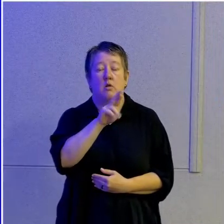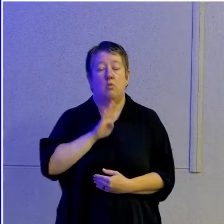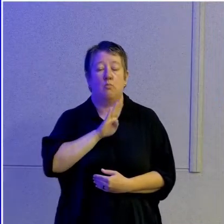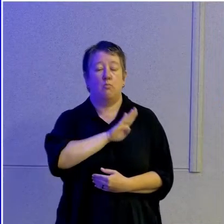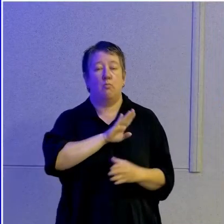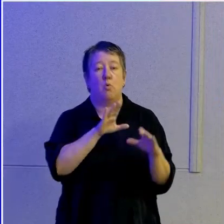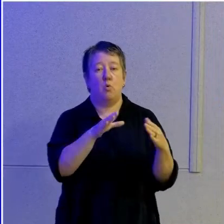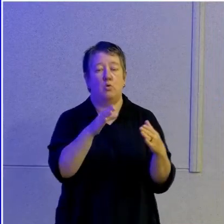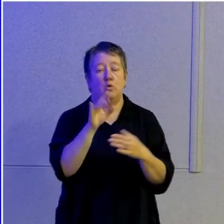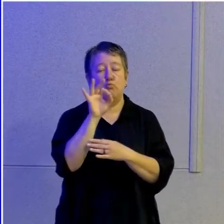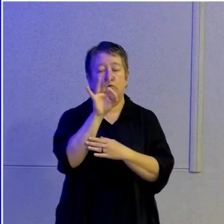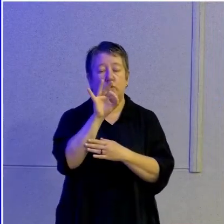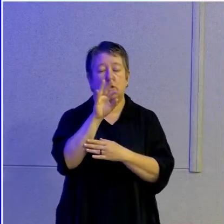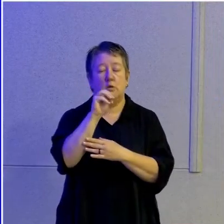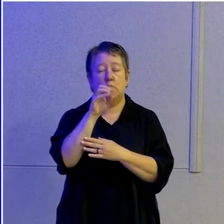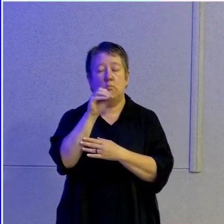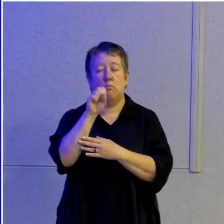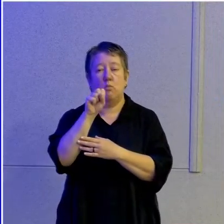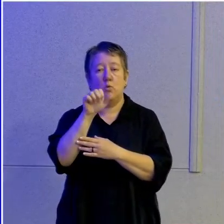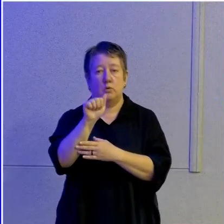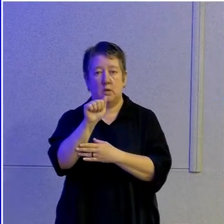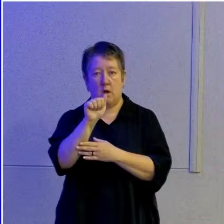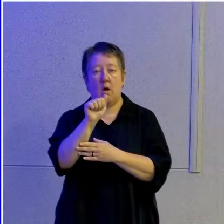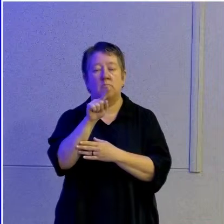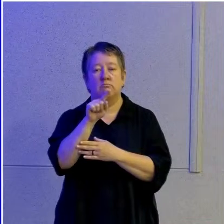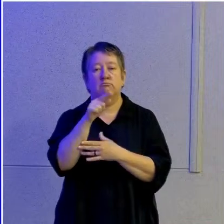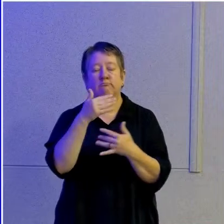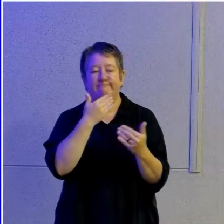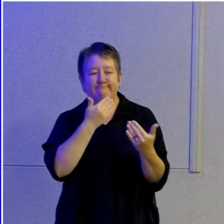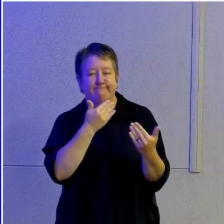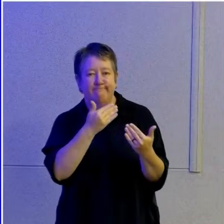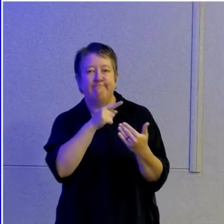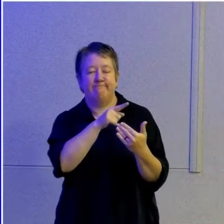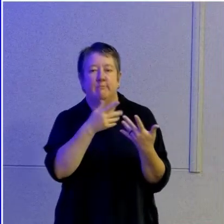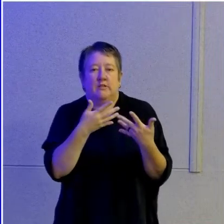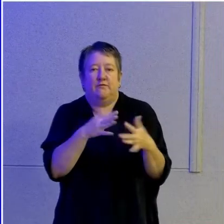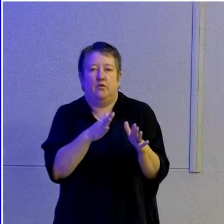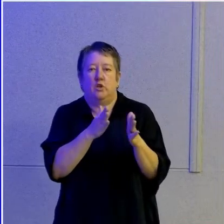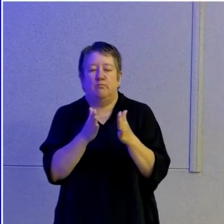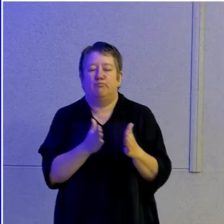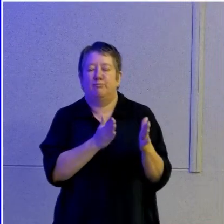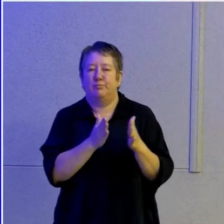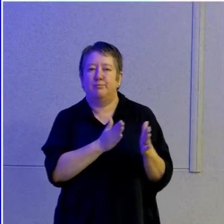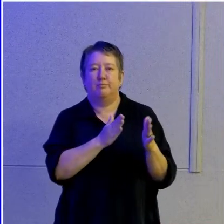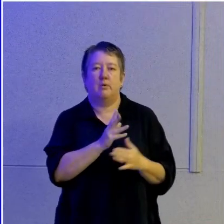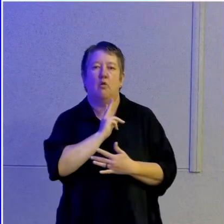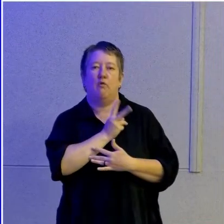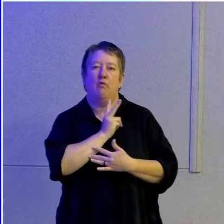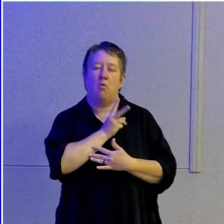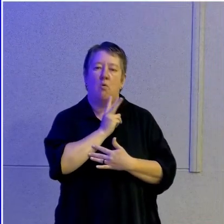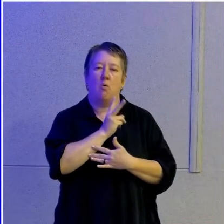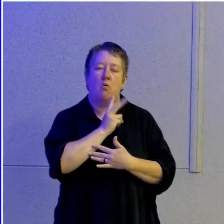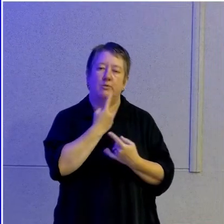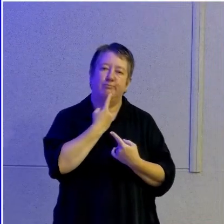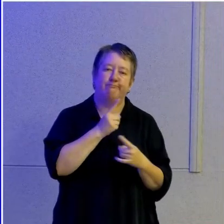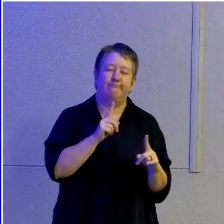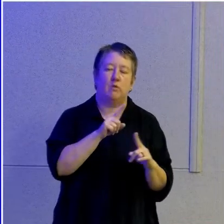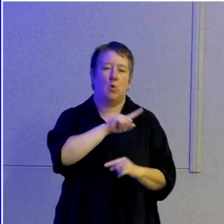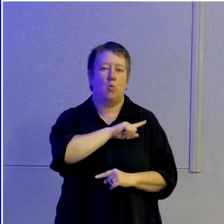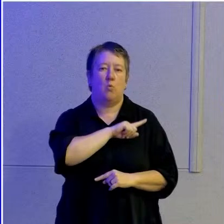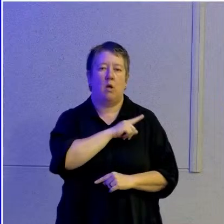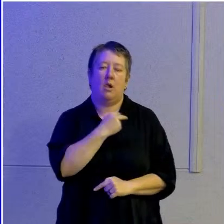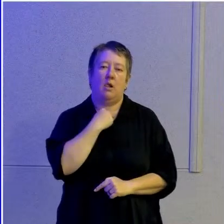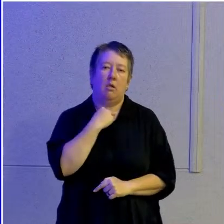Professor Musa Mushavela, who prepared a voice message as he's unable